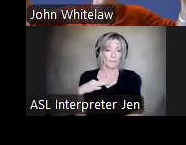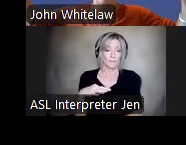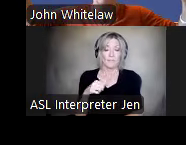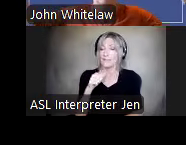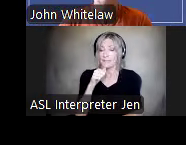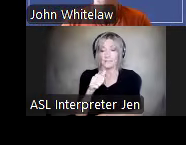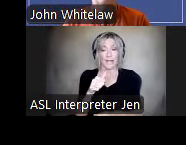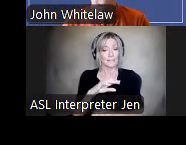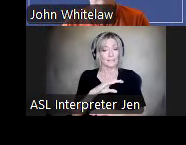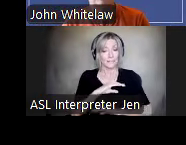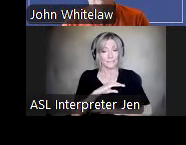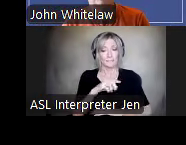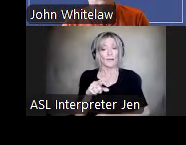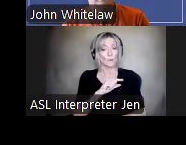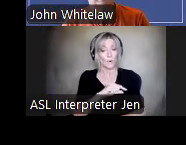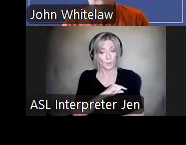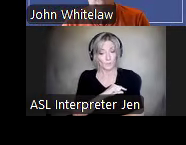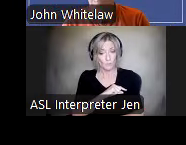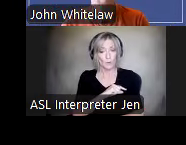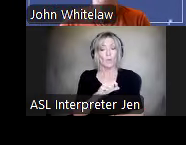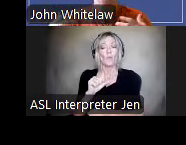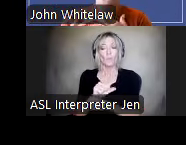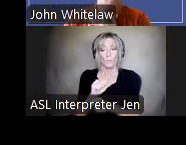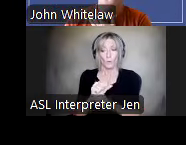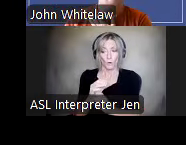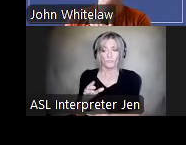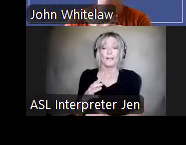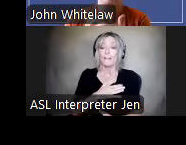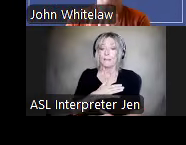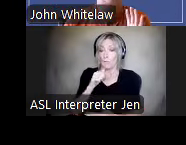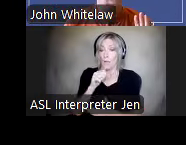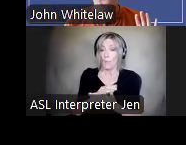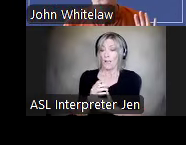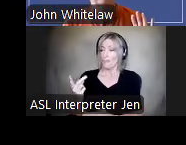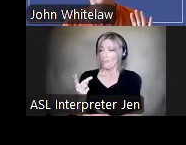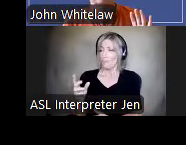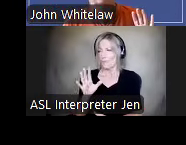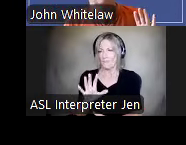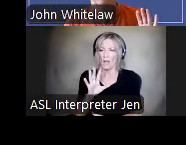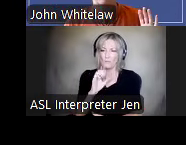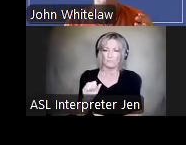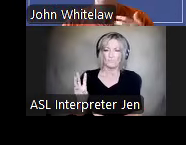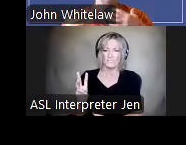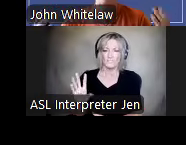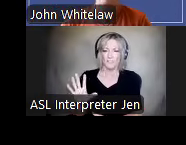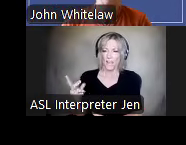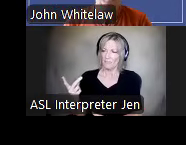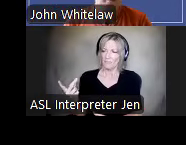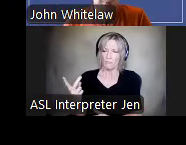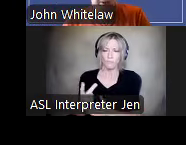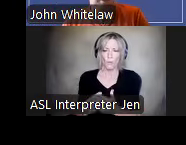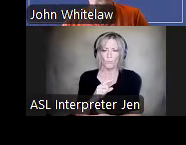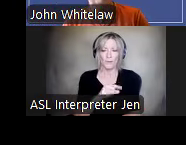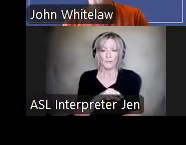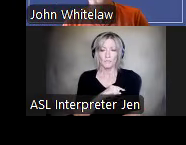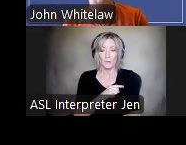eligible. The worker has to apply. So my wife and I, we are both about 65. We're both eligible. Neither